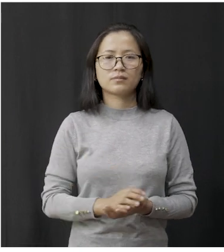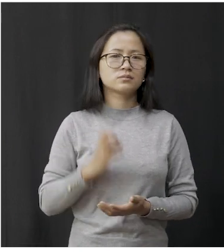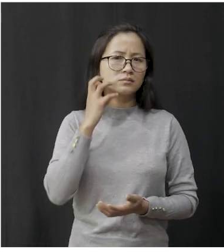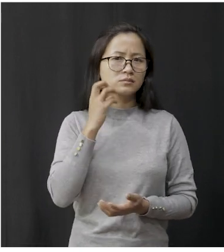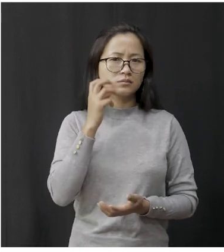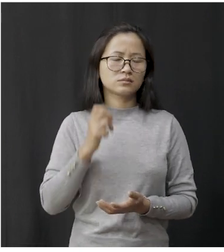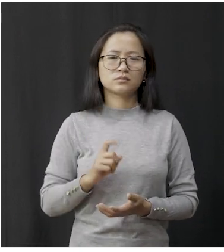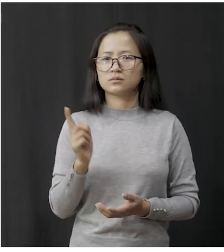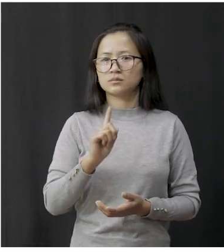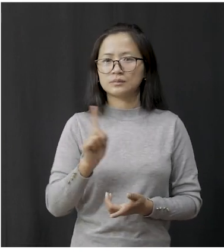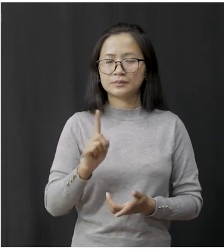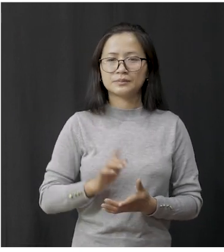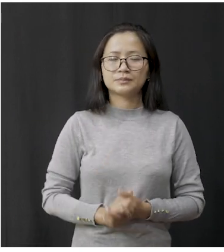food.